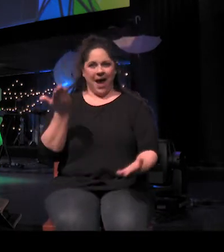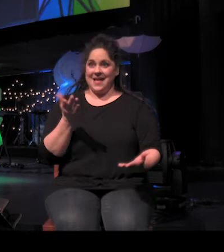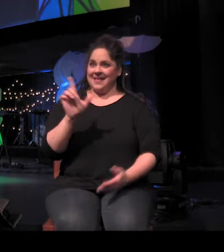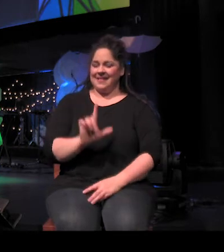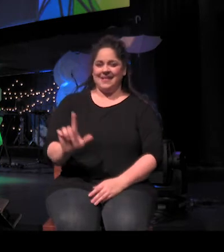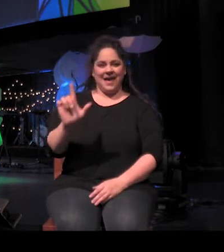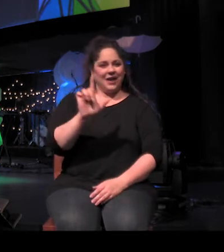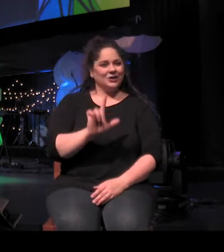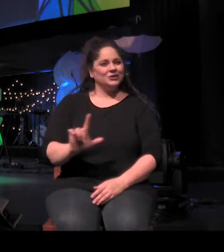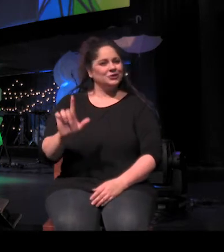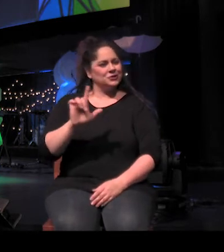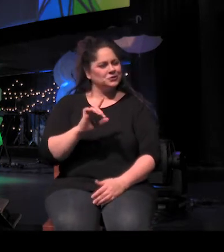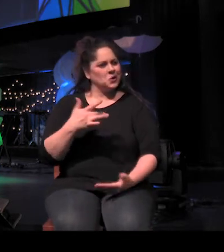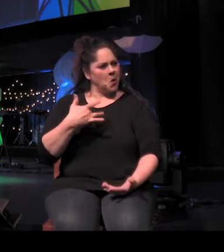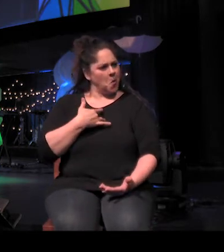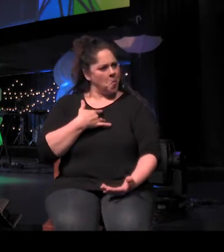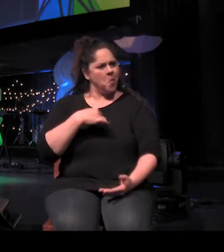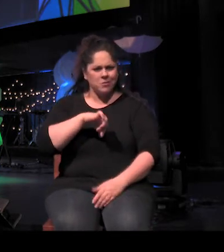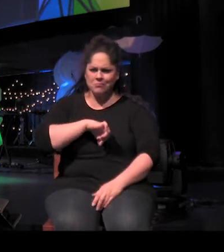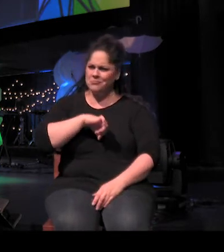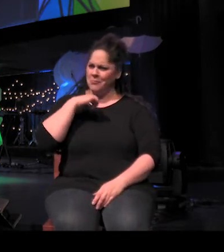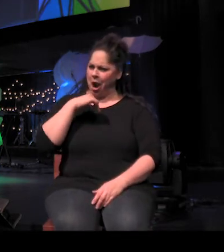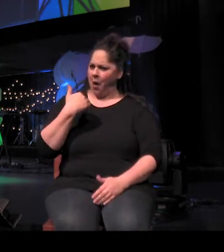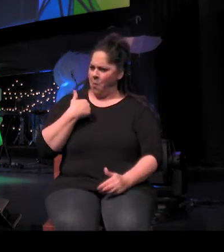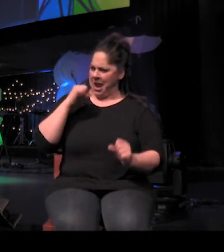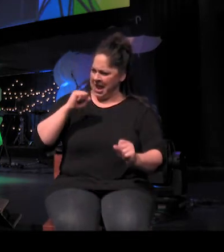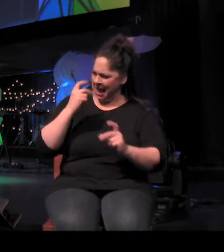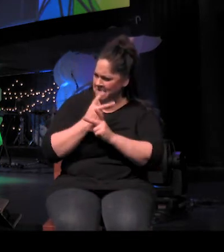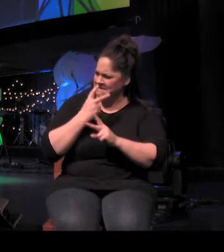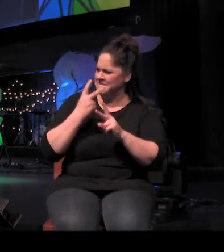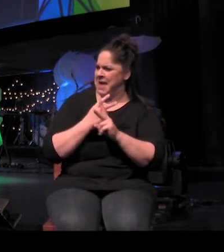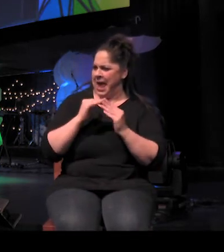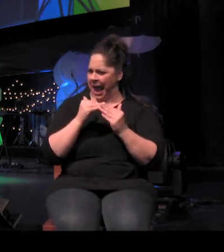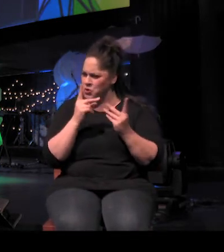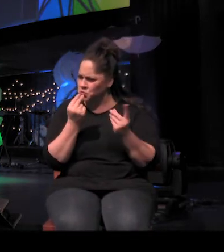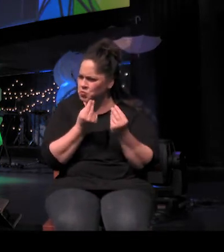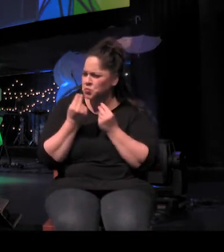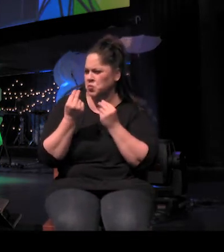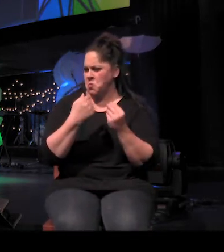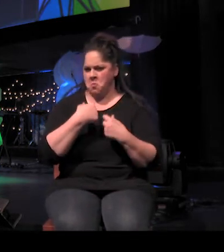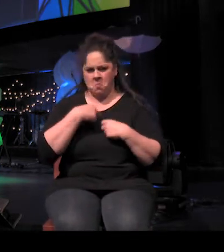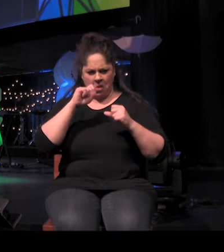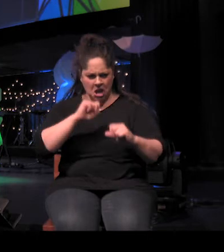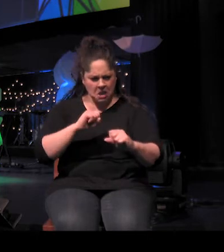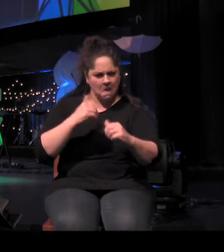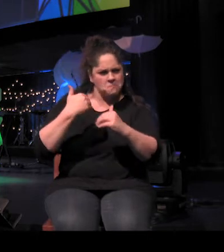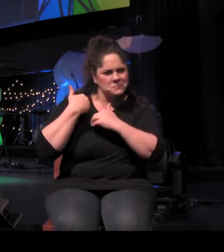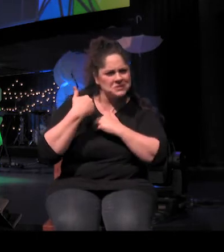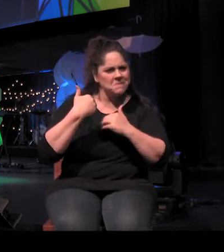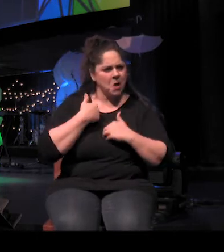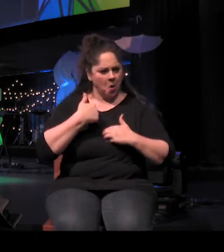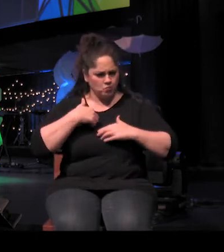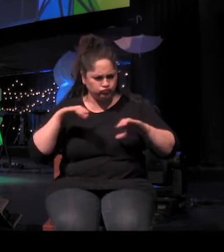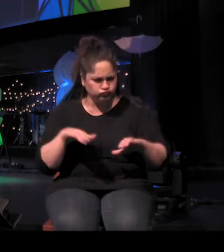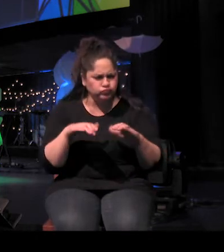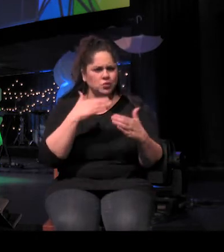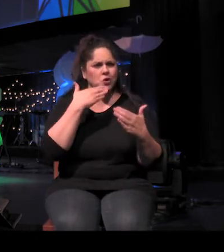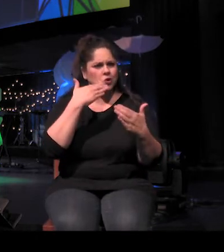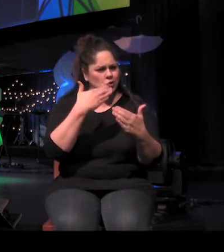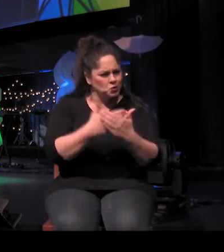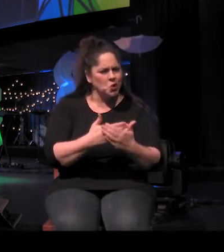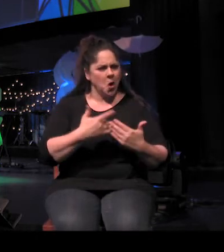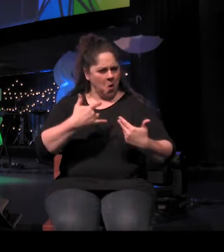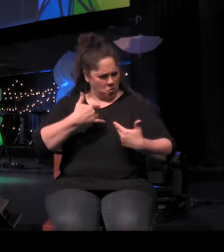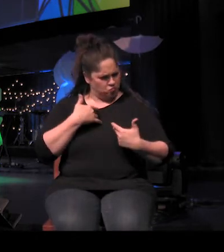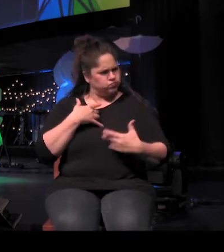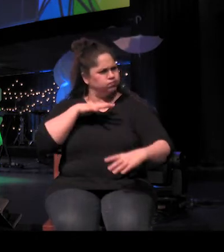this, we take pride in being resourceful and responsible and to be good and to do good and to contribute to